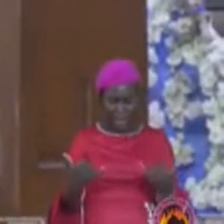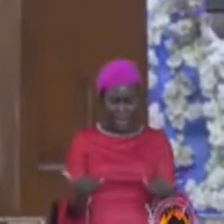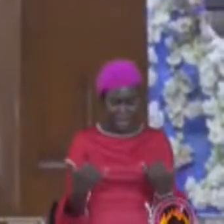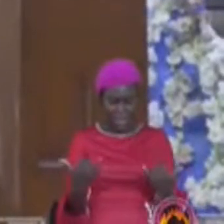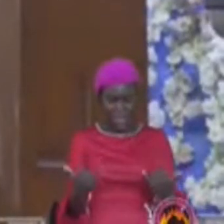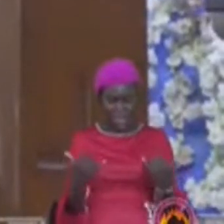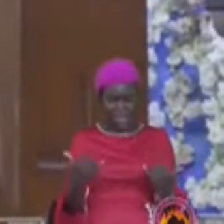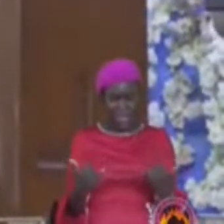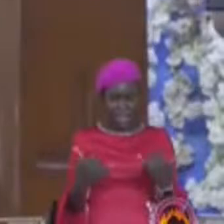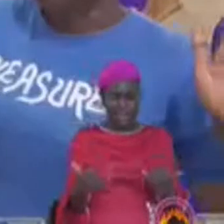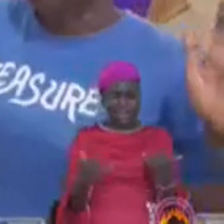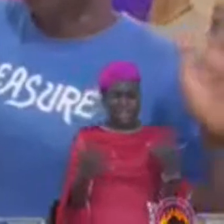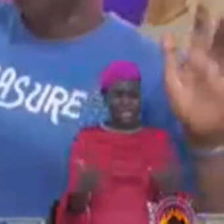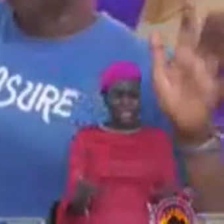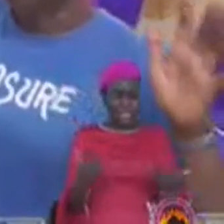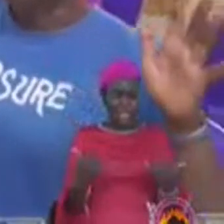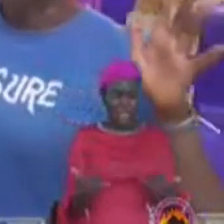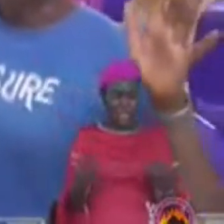Makatese Peli Kayaba,